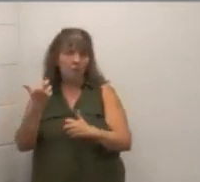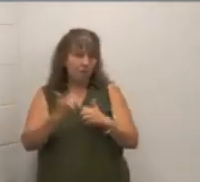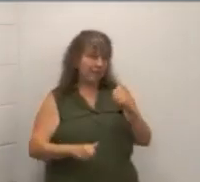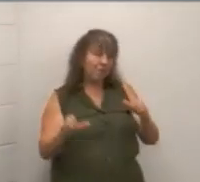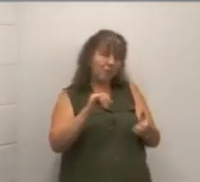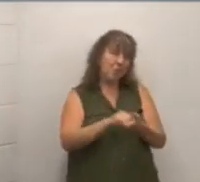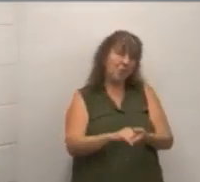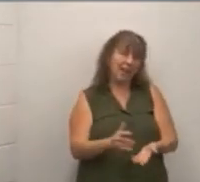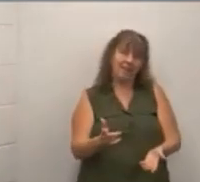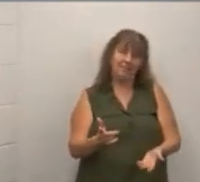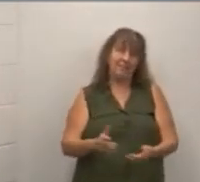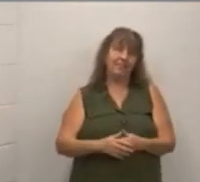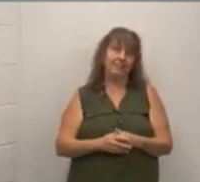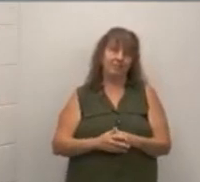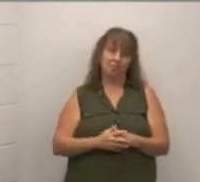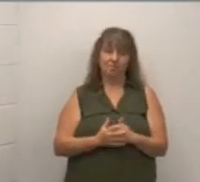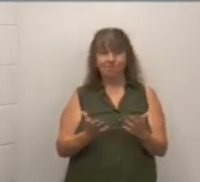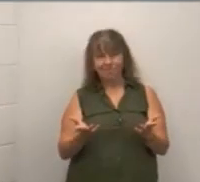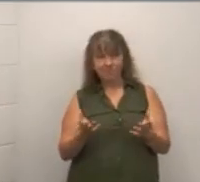there?